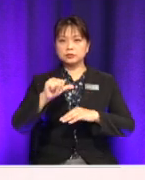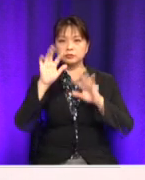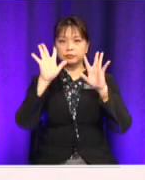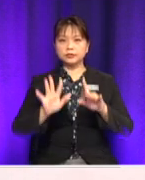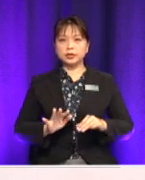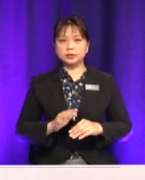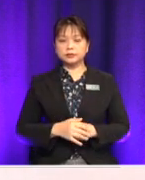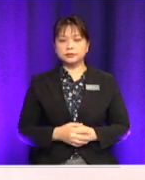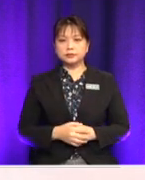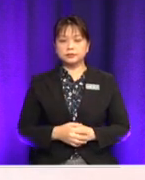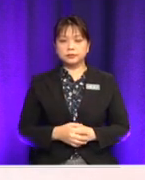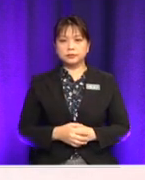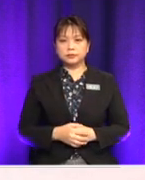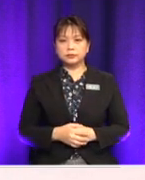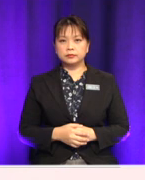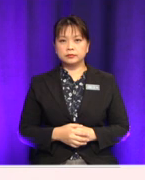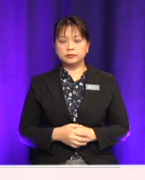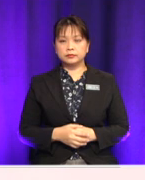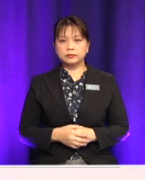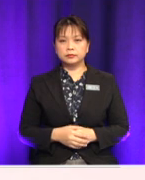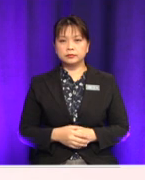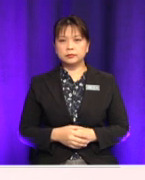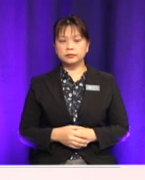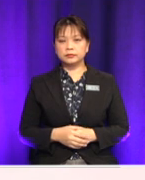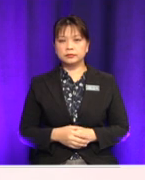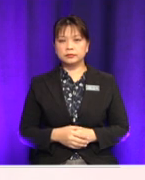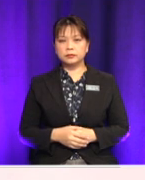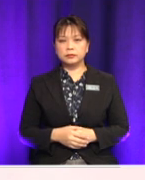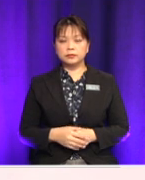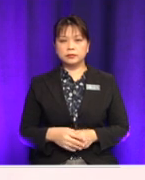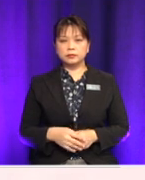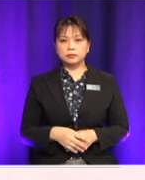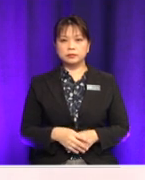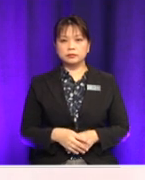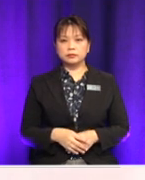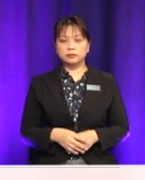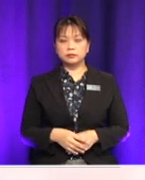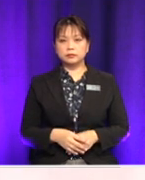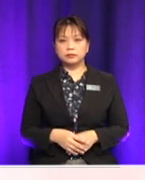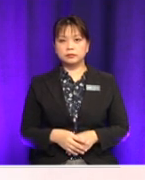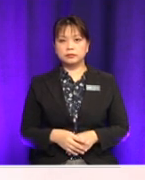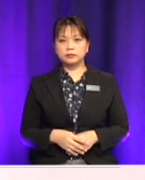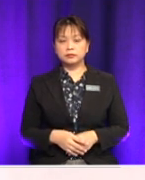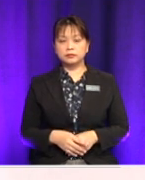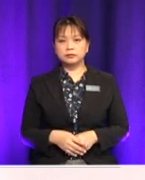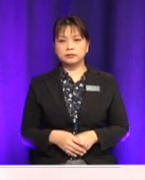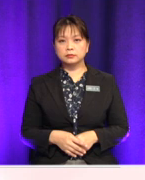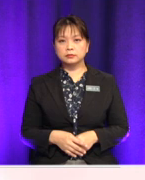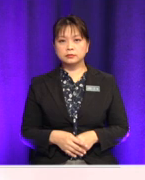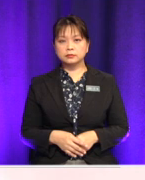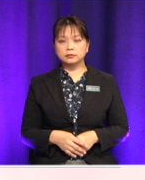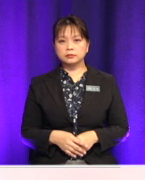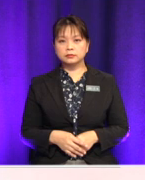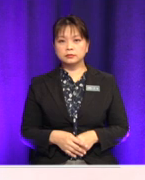Remember, the speaker mentioned about atmosphere. Release to the atmosphere, and when it comes down, it becomes acid rain. Very good, Diana. All right, the